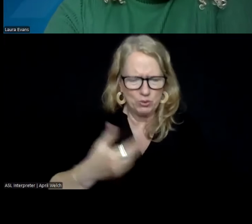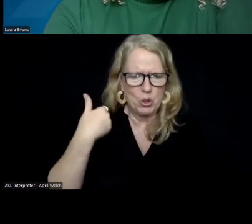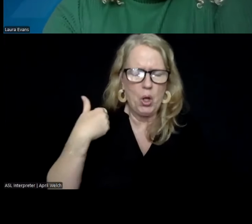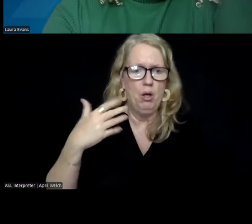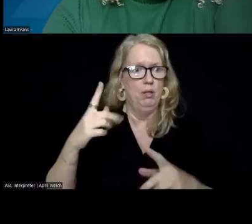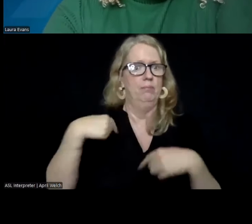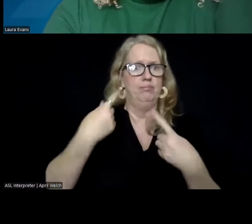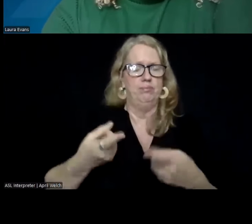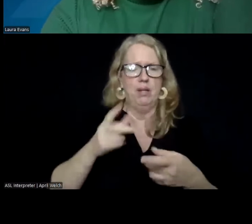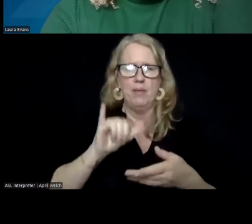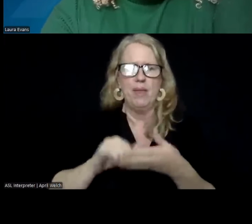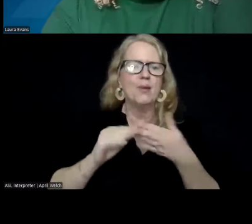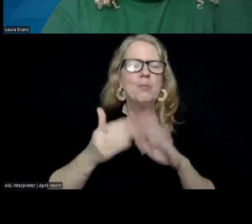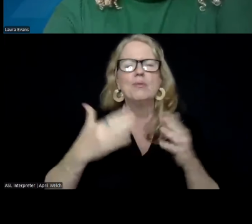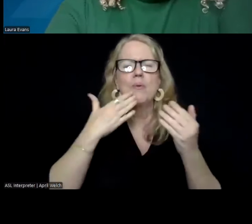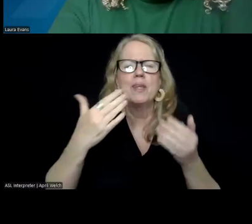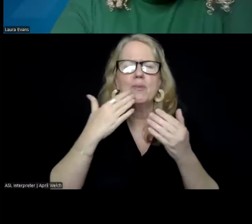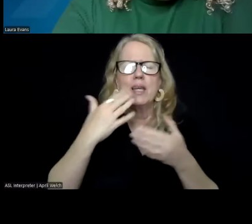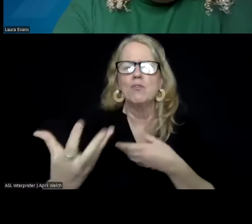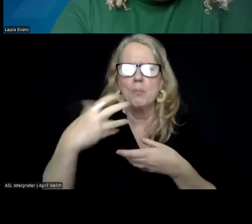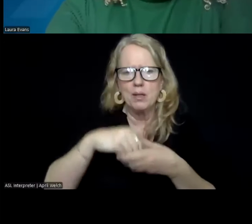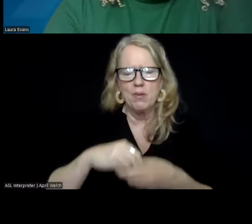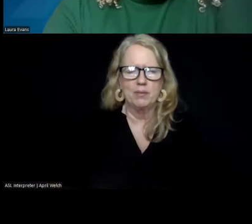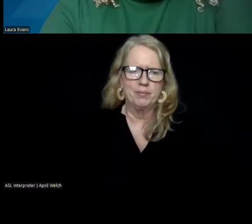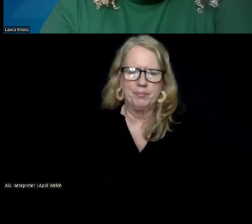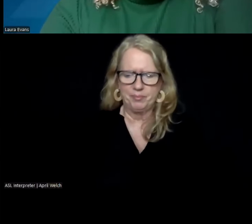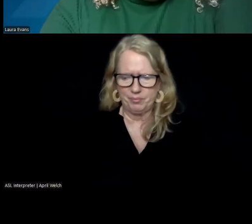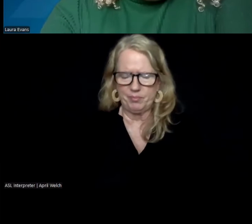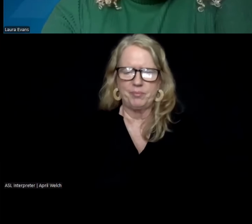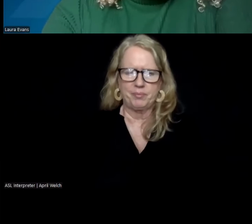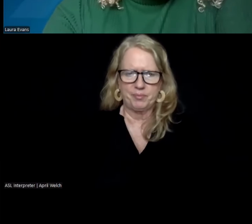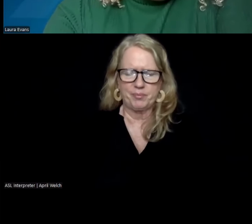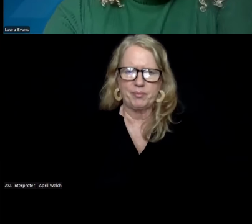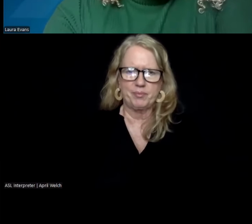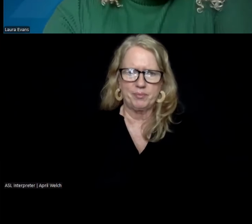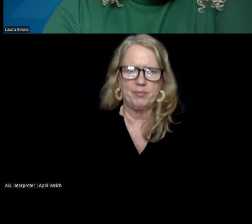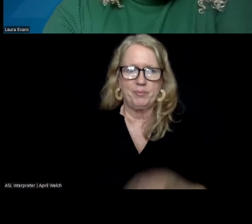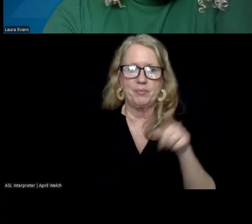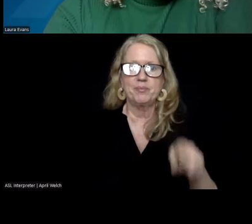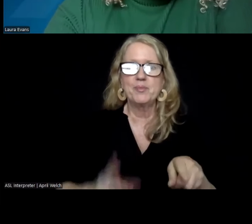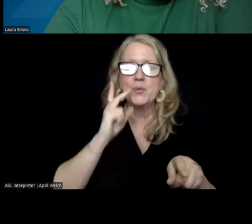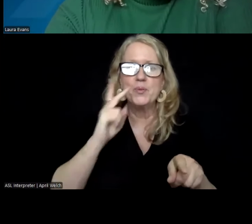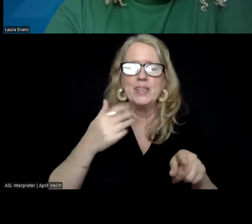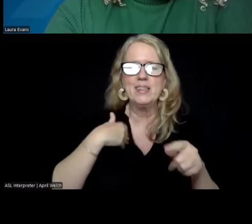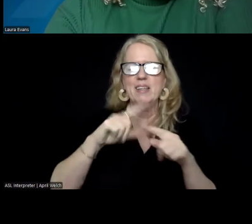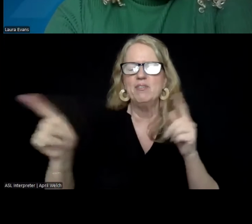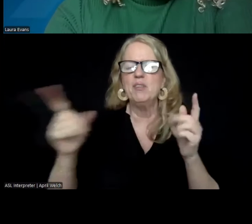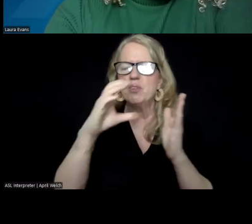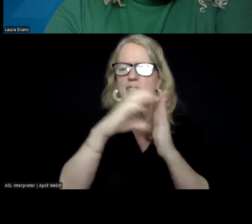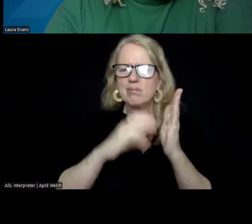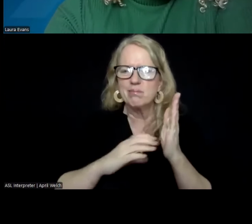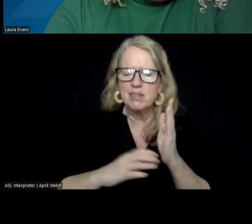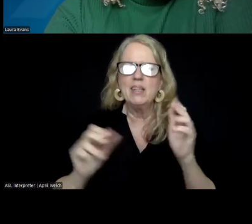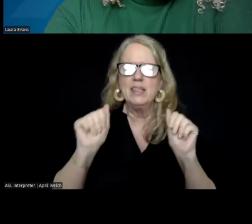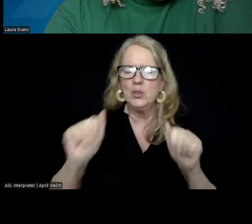this community. So thank you for being a part of that. So you can see that we have it broken out by section. You can